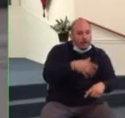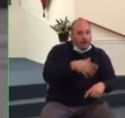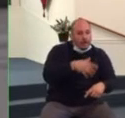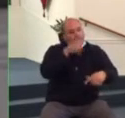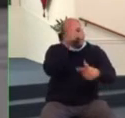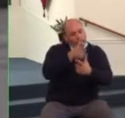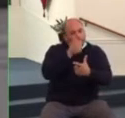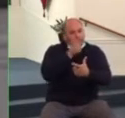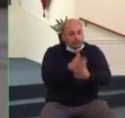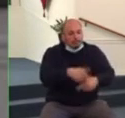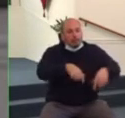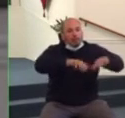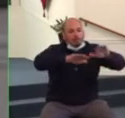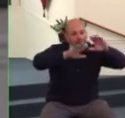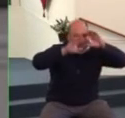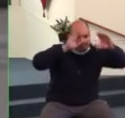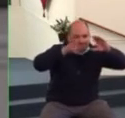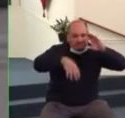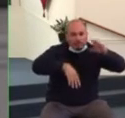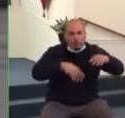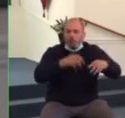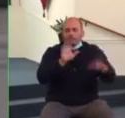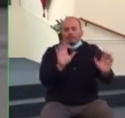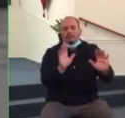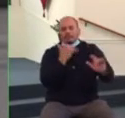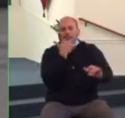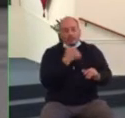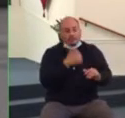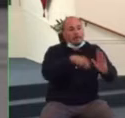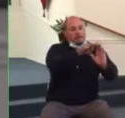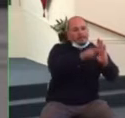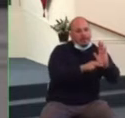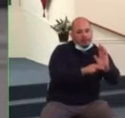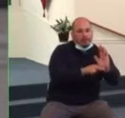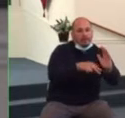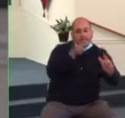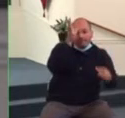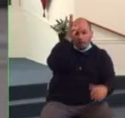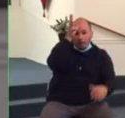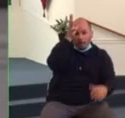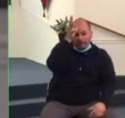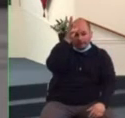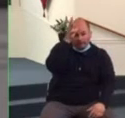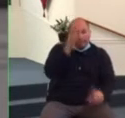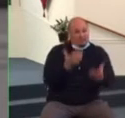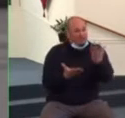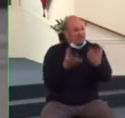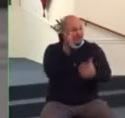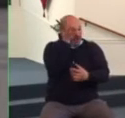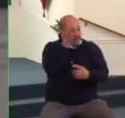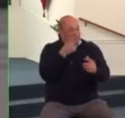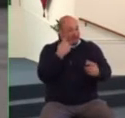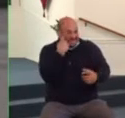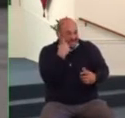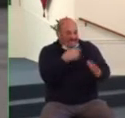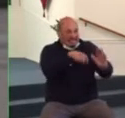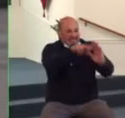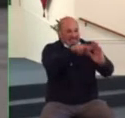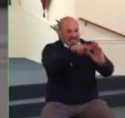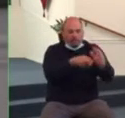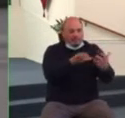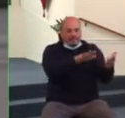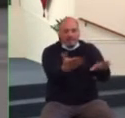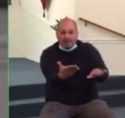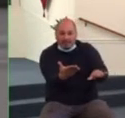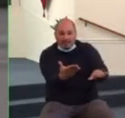his father was getting near that time. We don't know. But either way, Jesus says, let the dead bury their